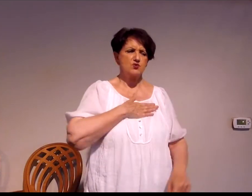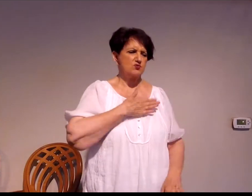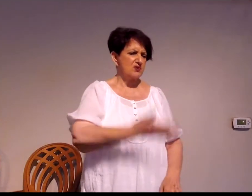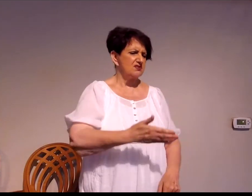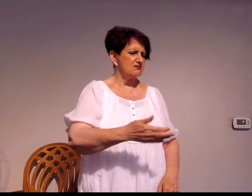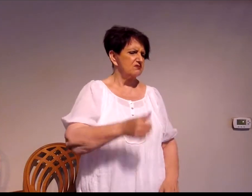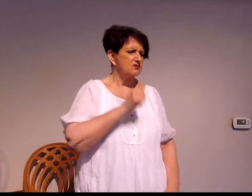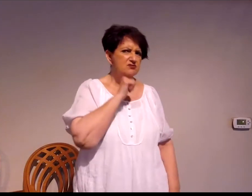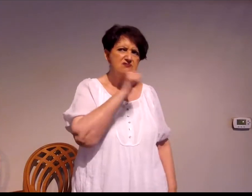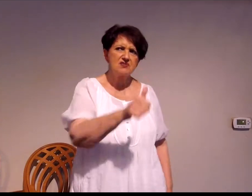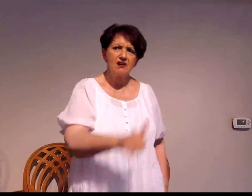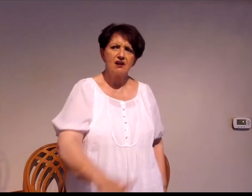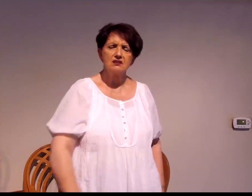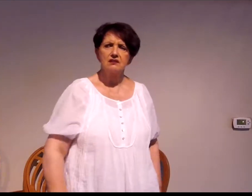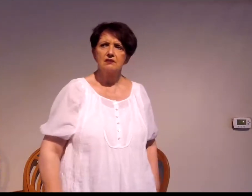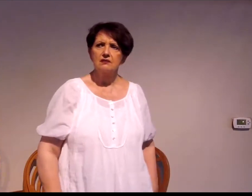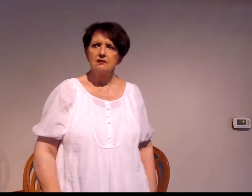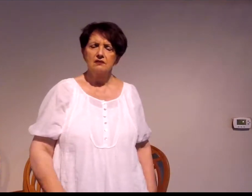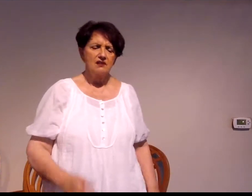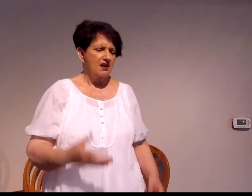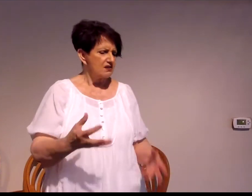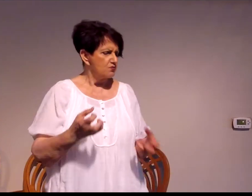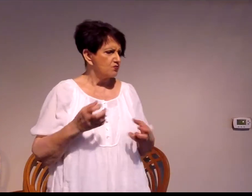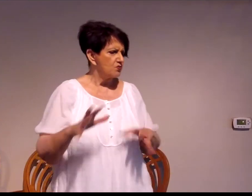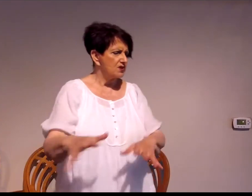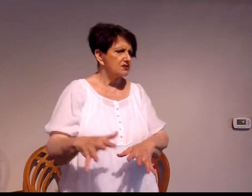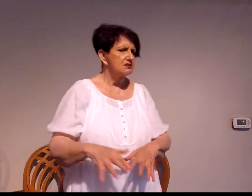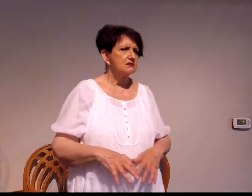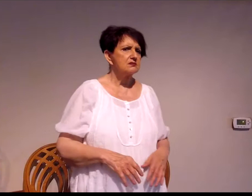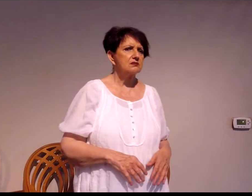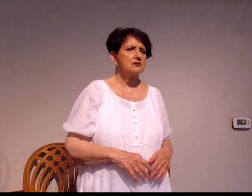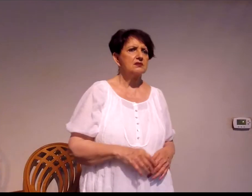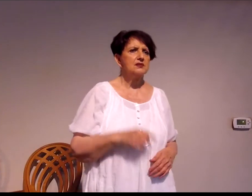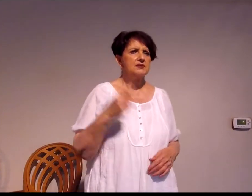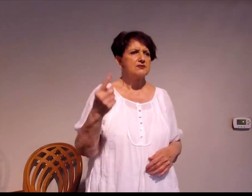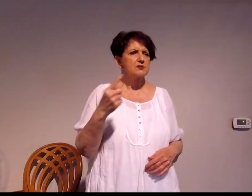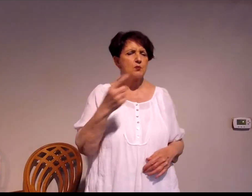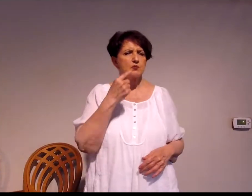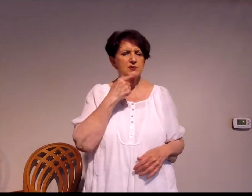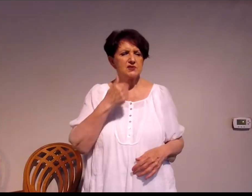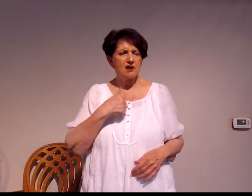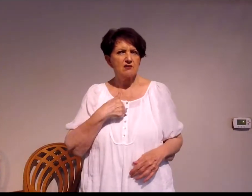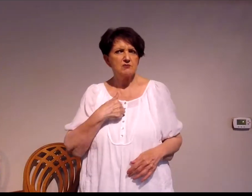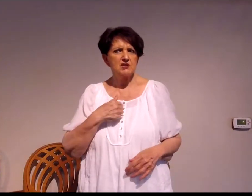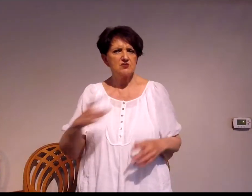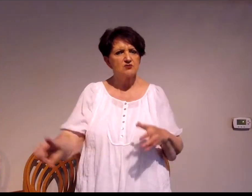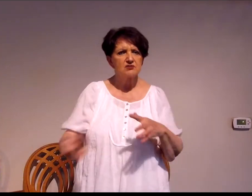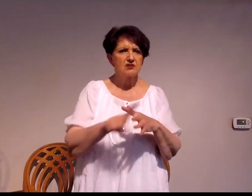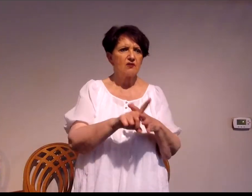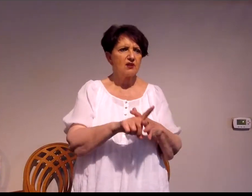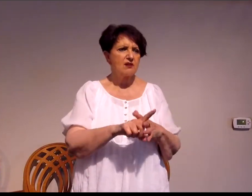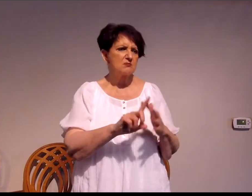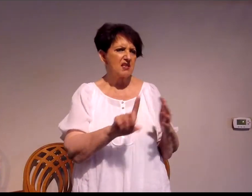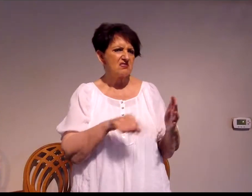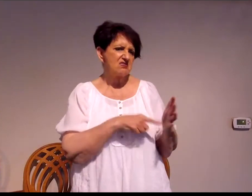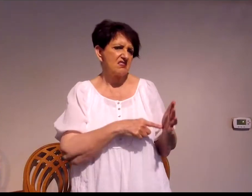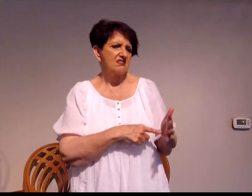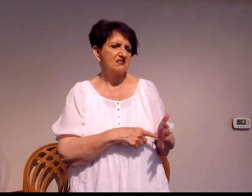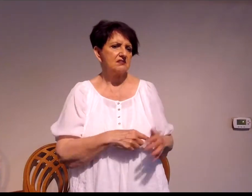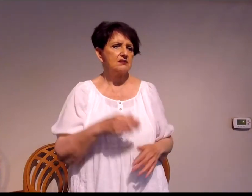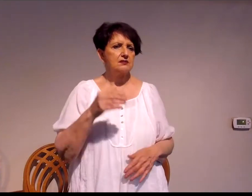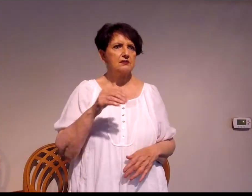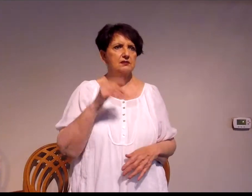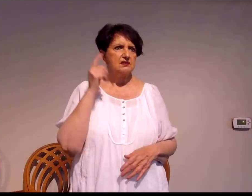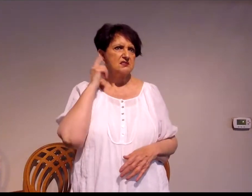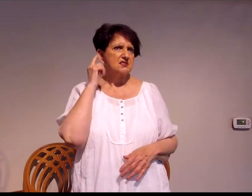this kind of work. I wasn't willing when someone would tell me, "You're showing up like this," and it sounded very familiar.